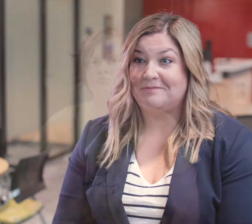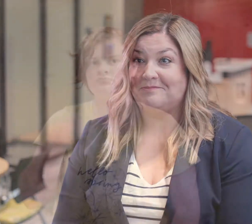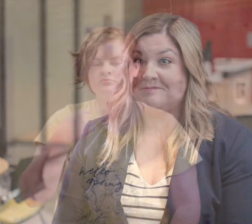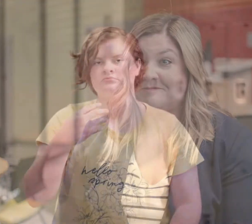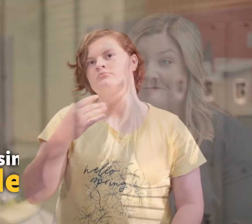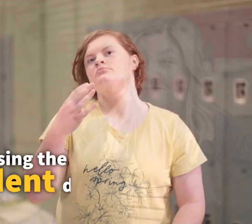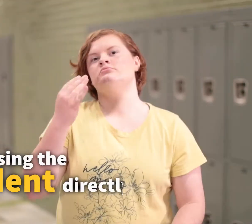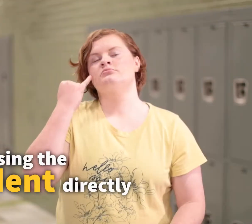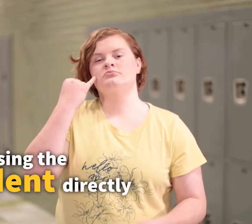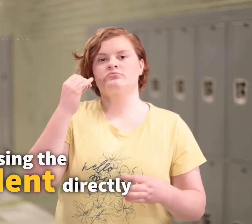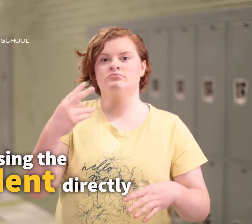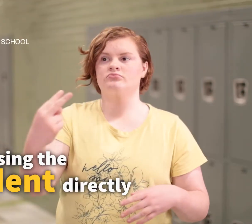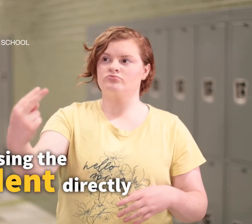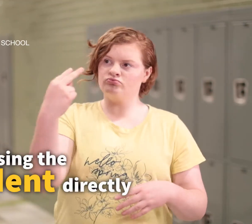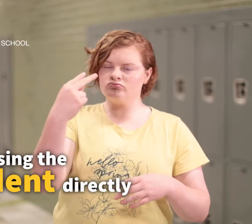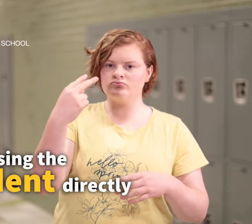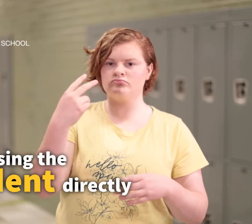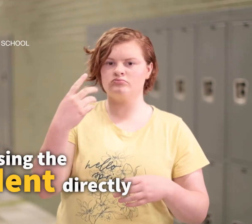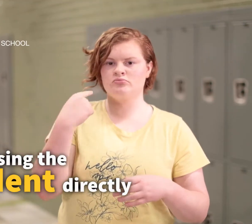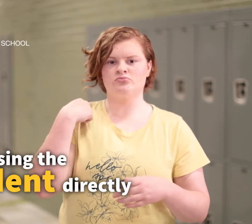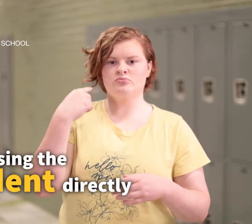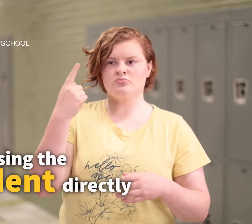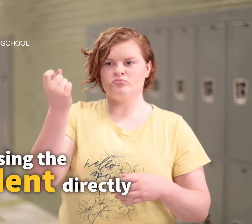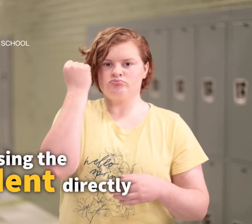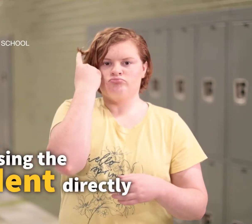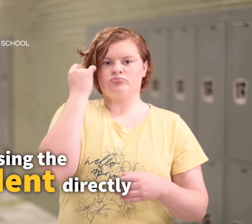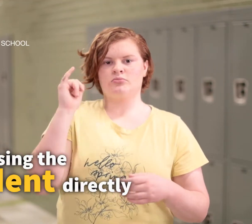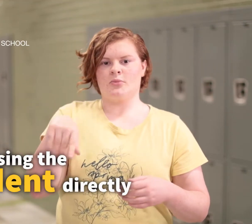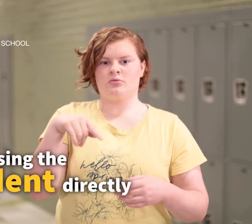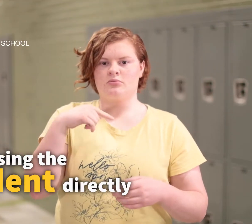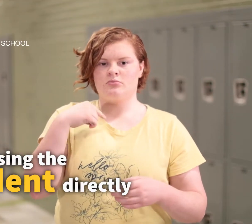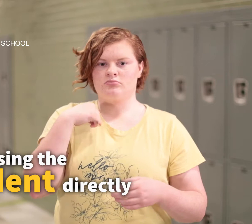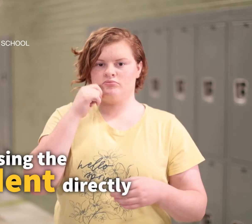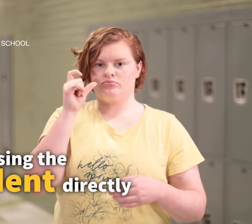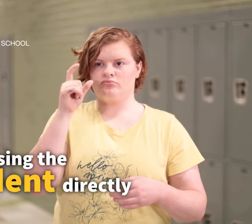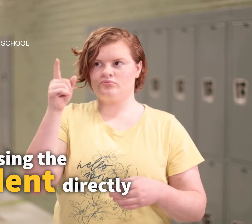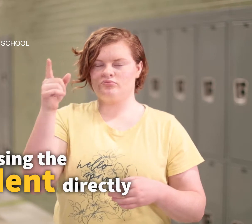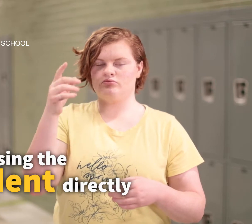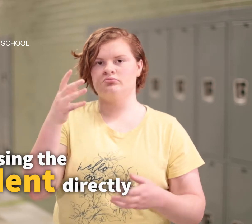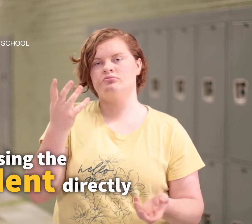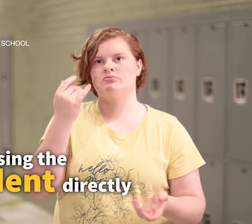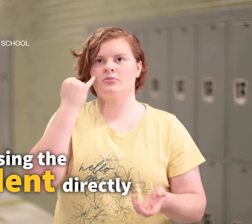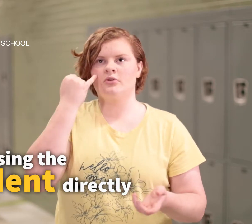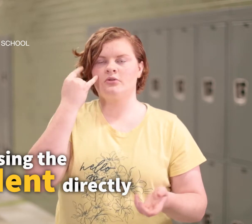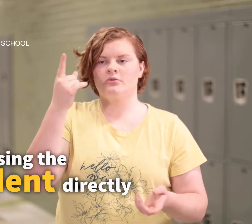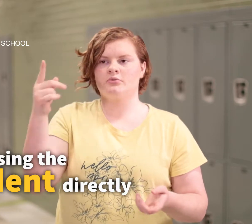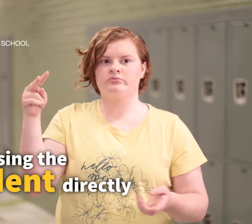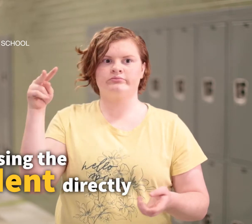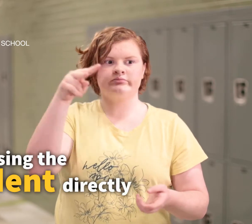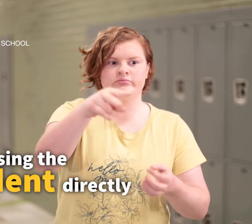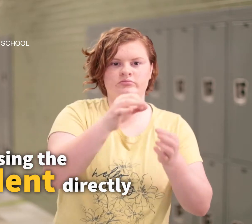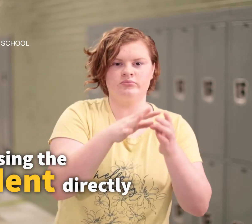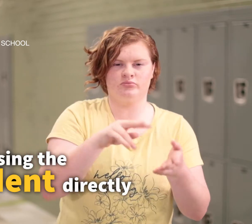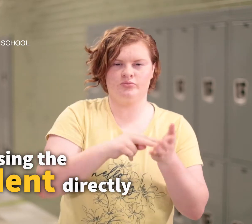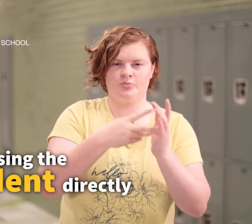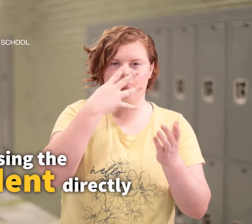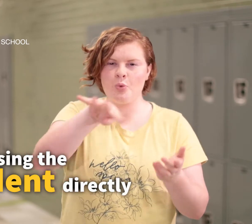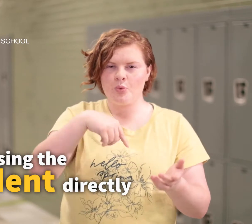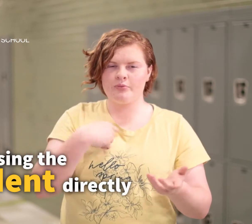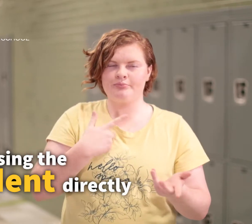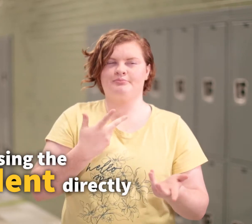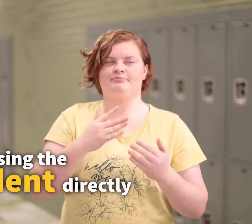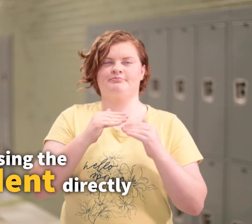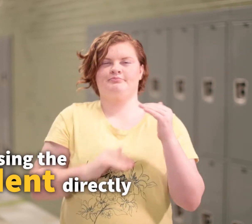relationship. If a teacher is able to look at me when they're talking, if they're looking at the interpreter, I feel